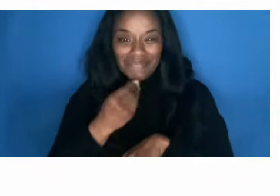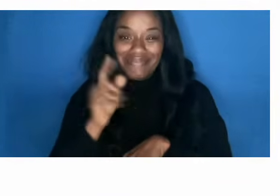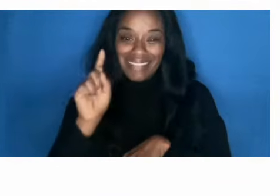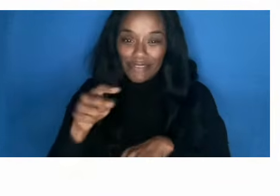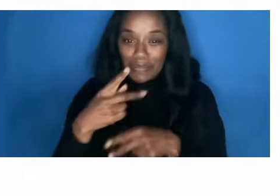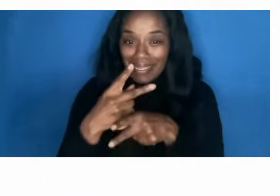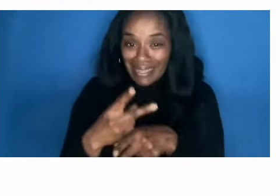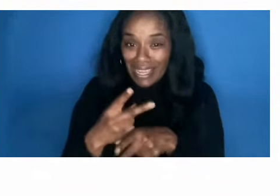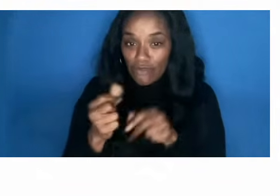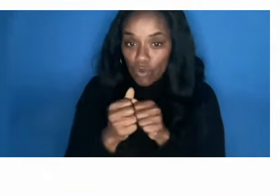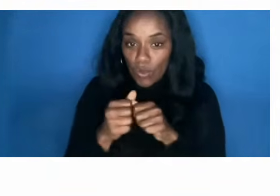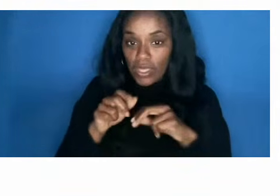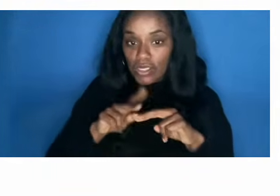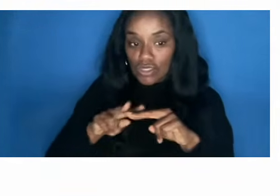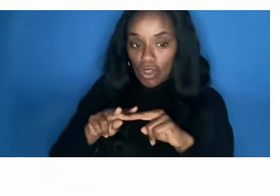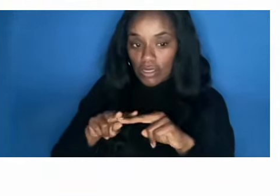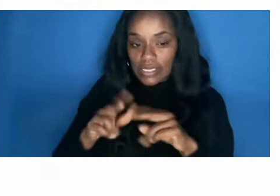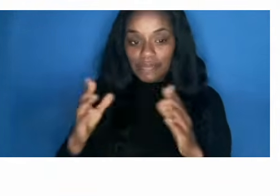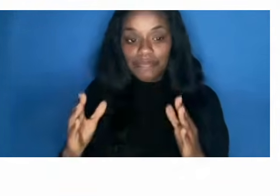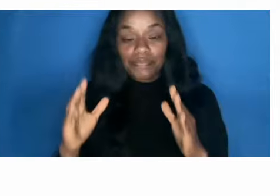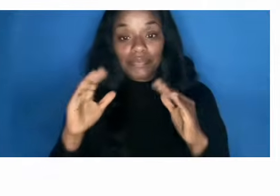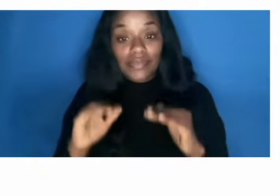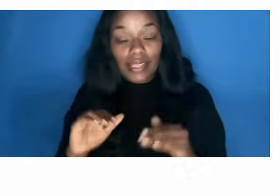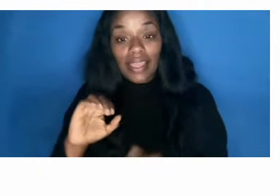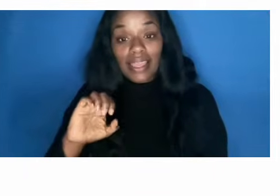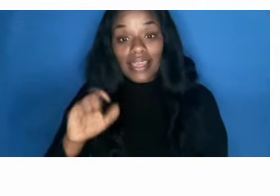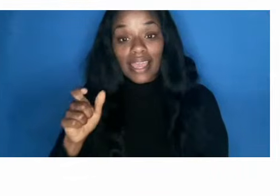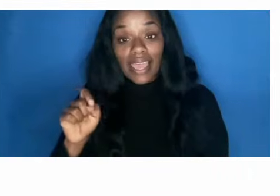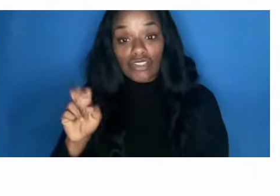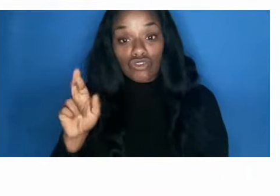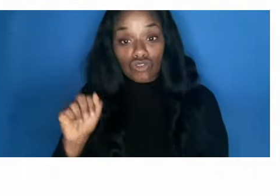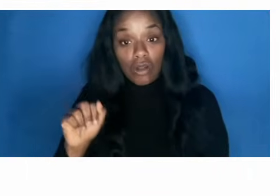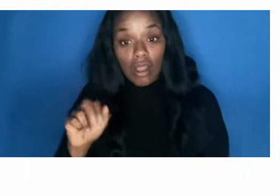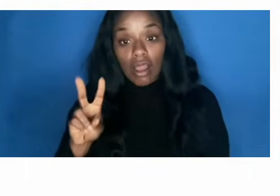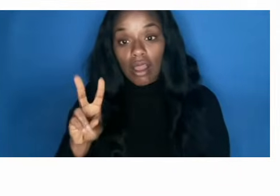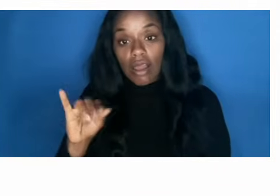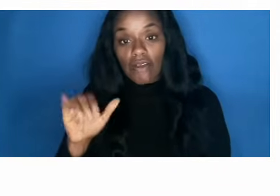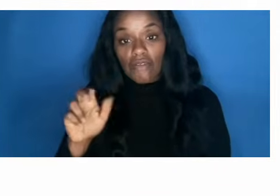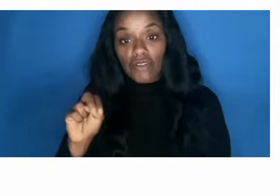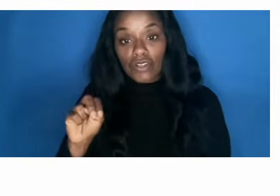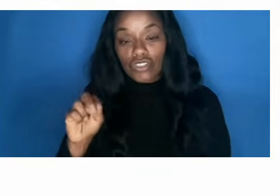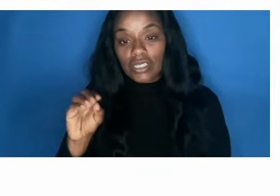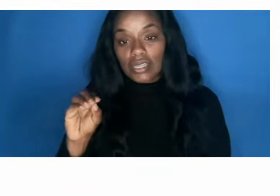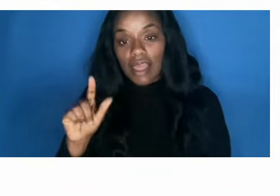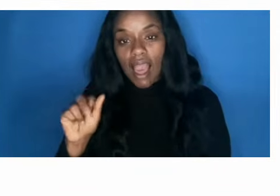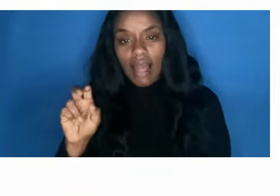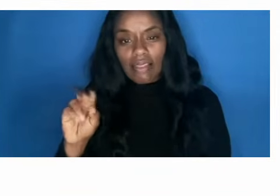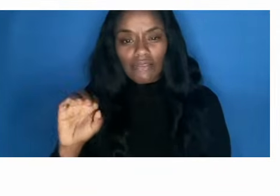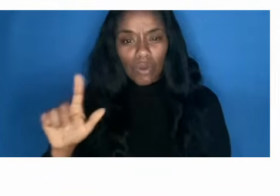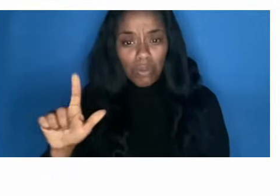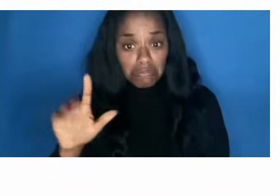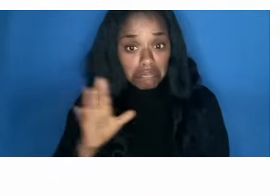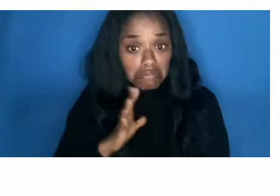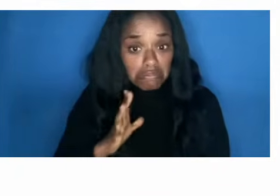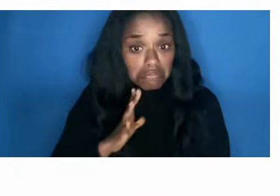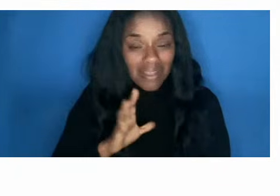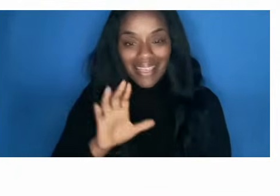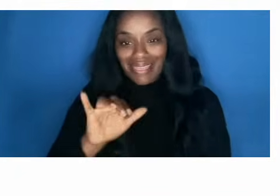asks, is extra virgin olive oil okay to use? This is the only oil that I